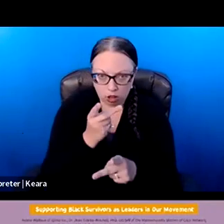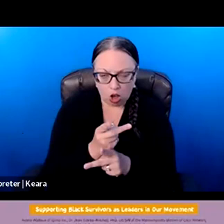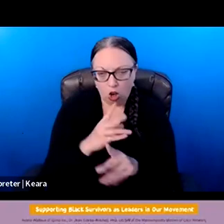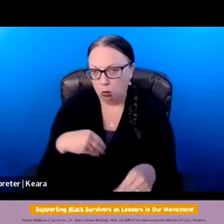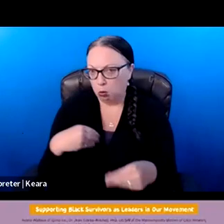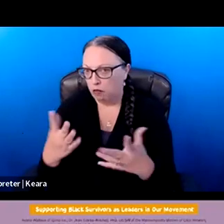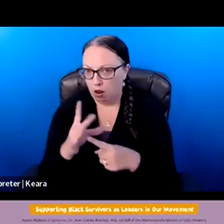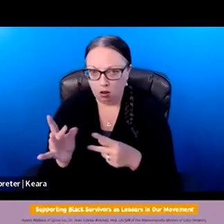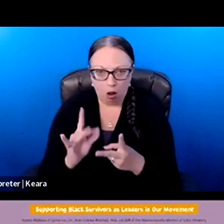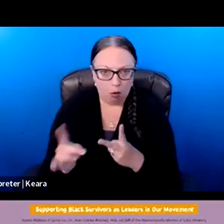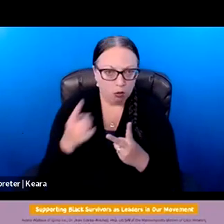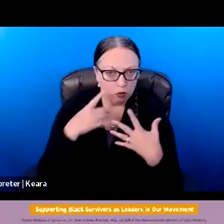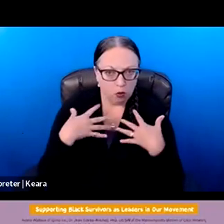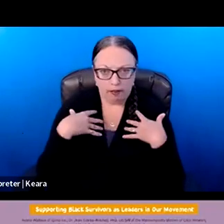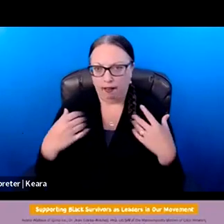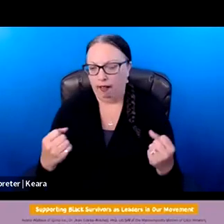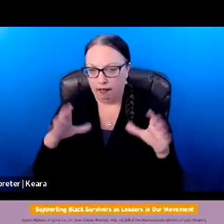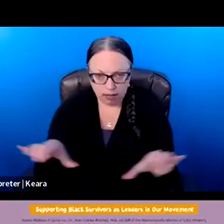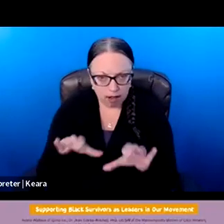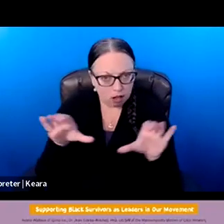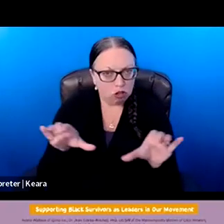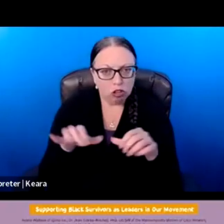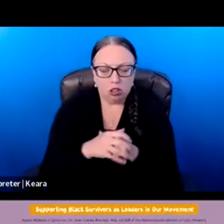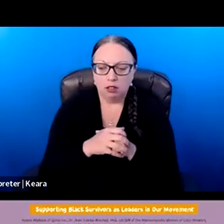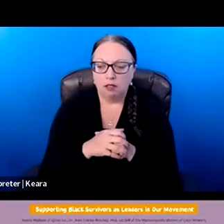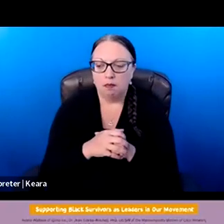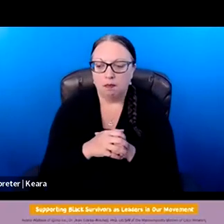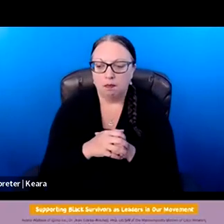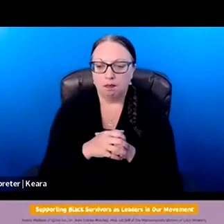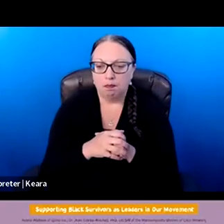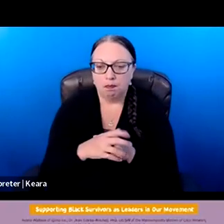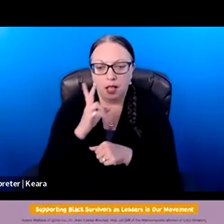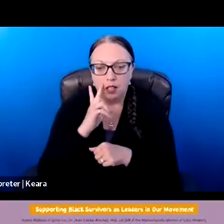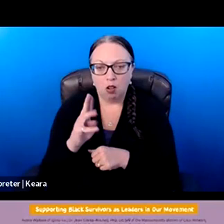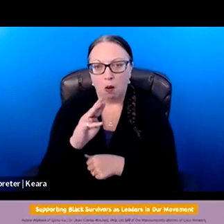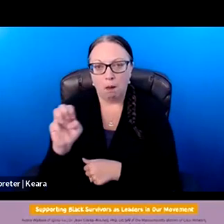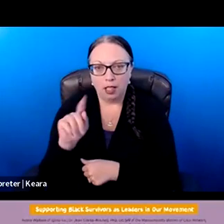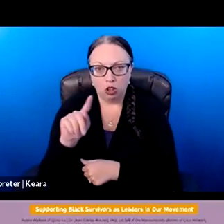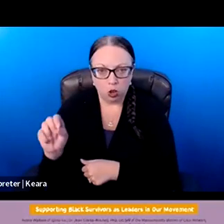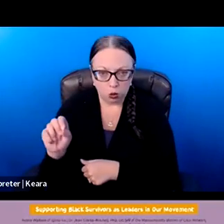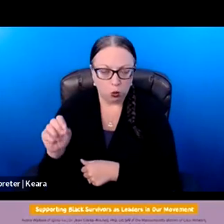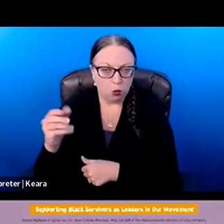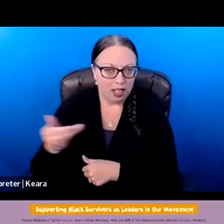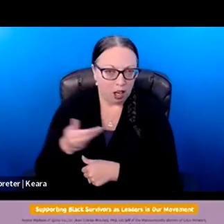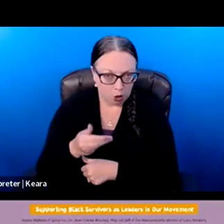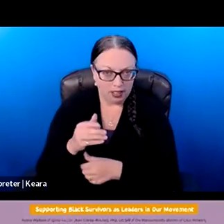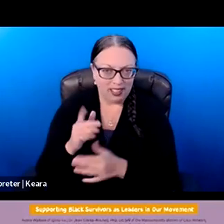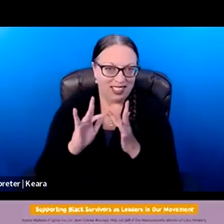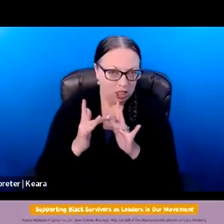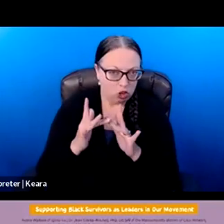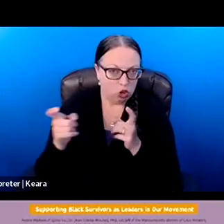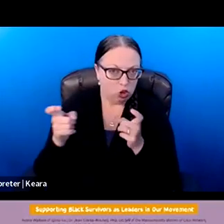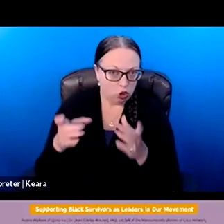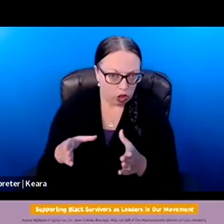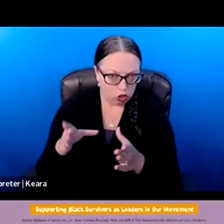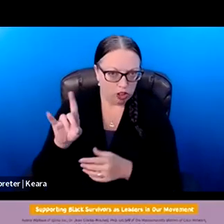options for healing and activations. And I saw Me Too was hiring for a digital director, and I knew in that